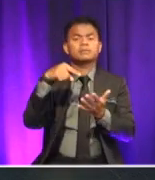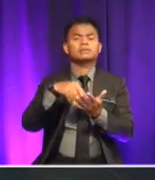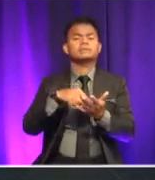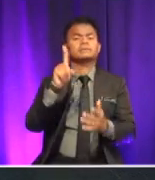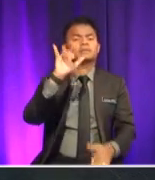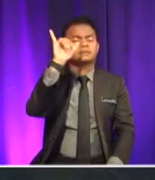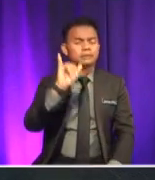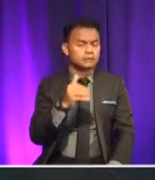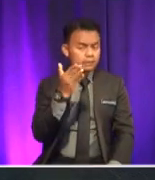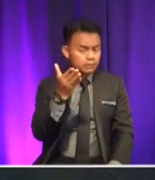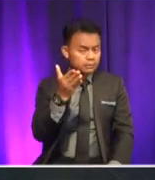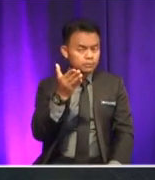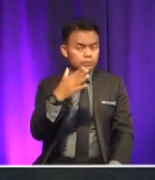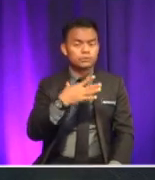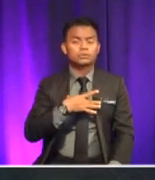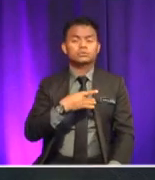favorites?